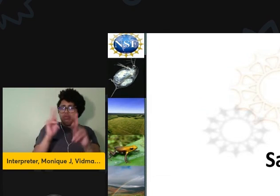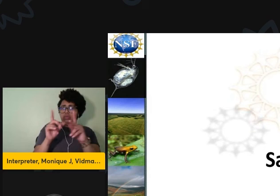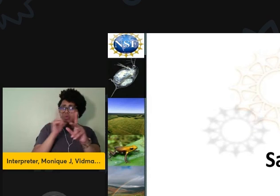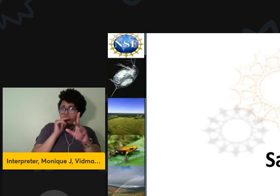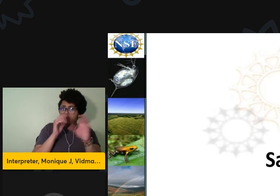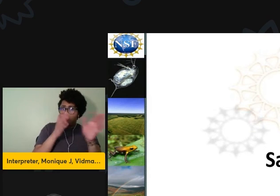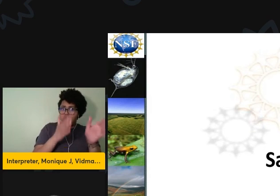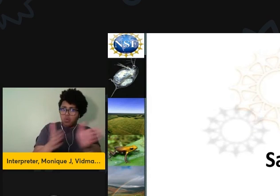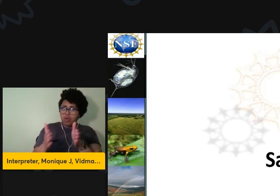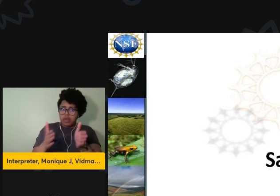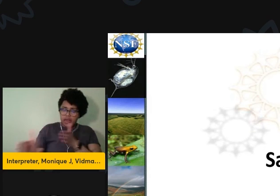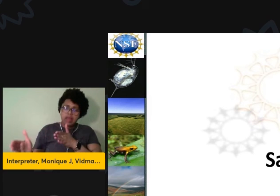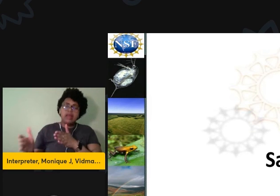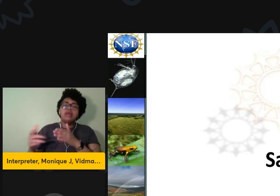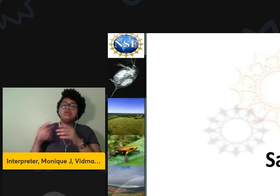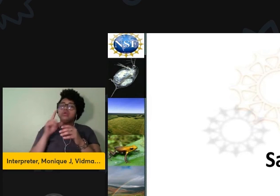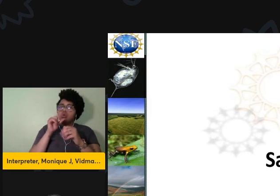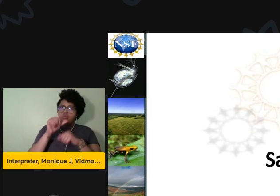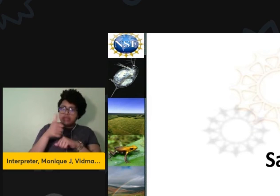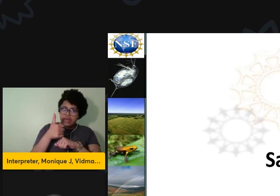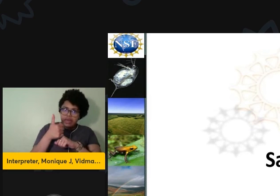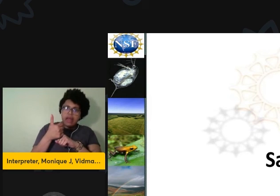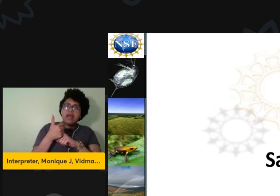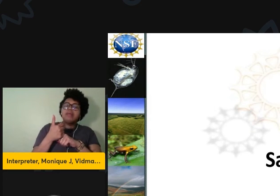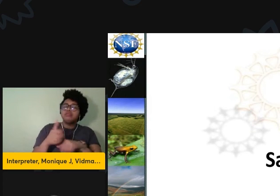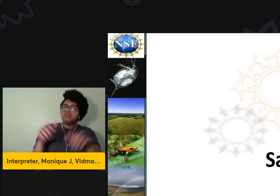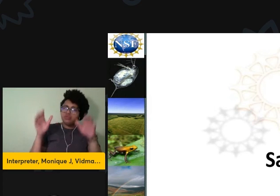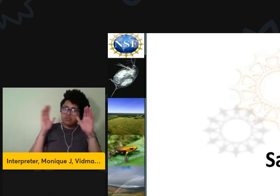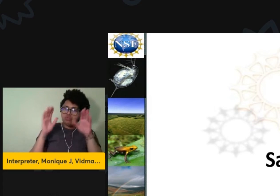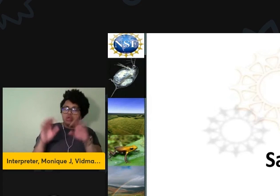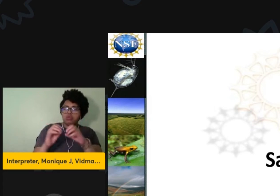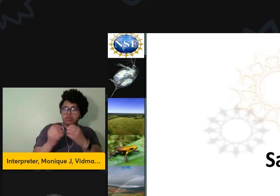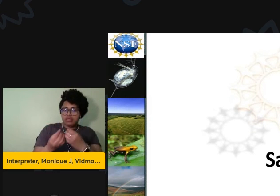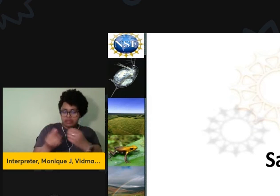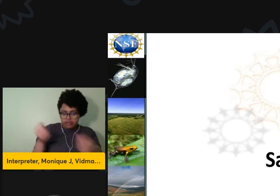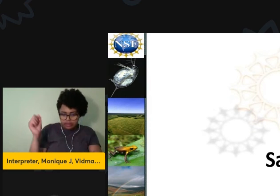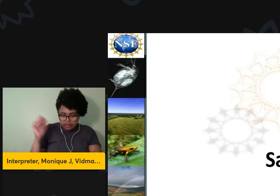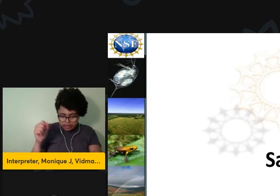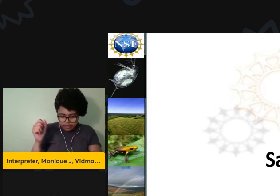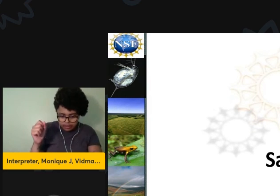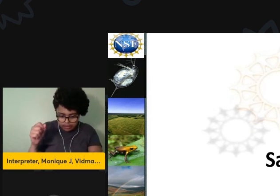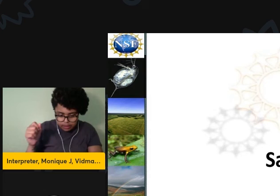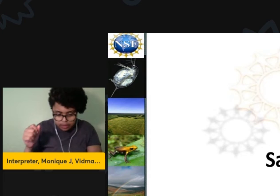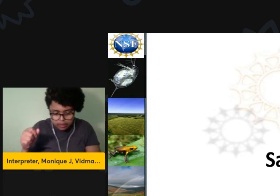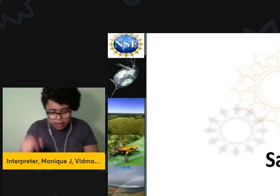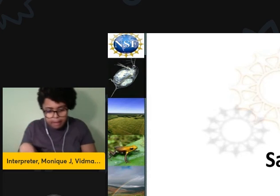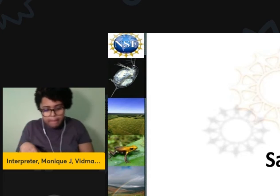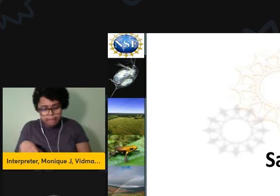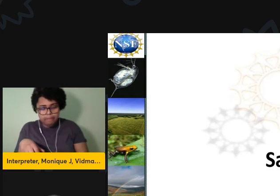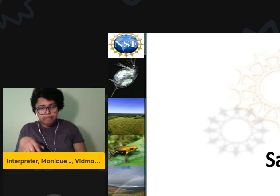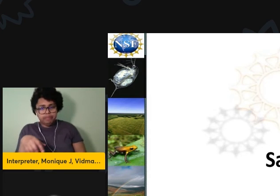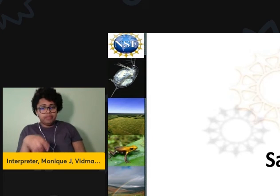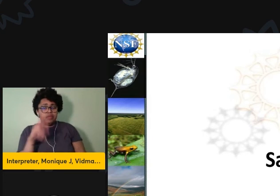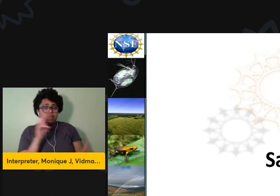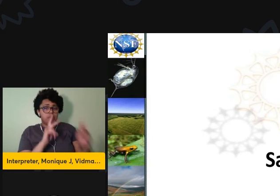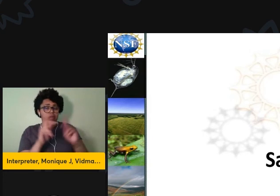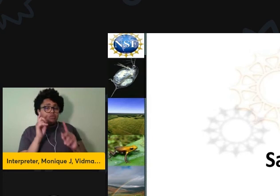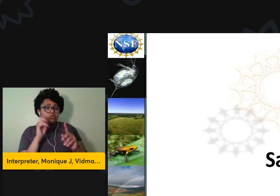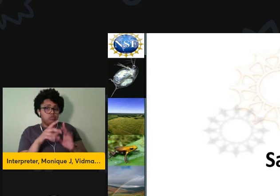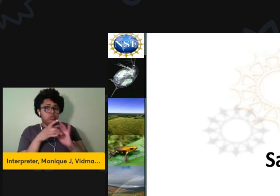the founders. It's a great organization that people should belong